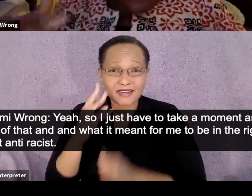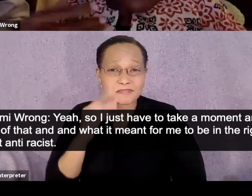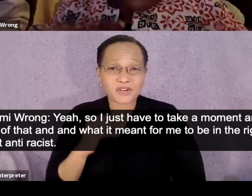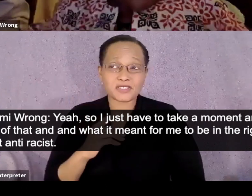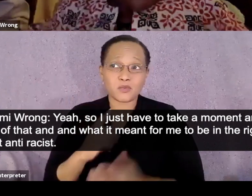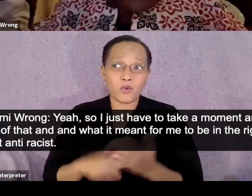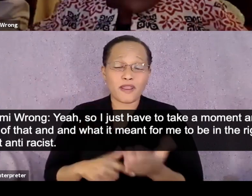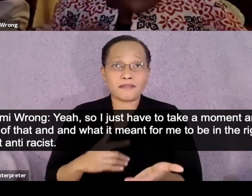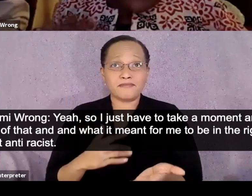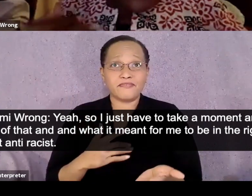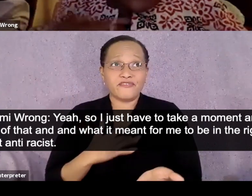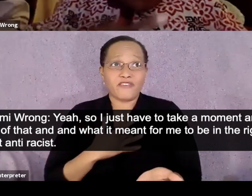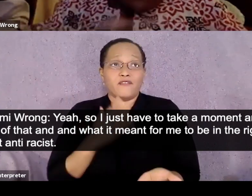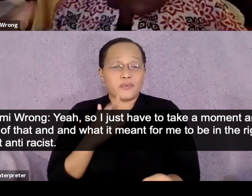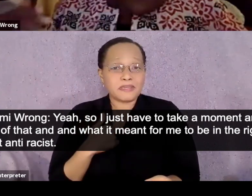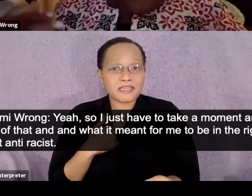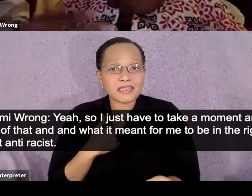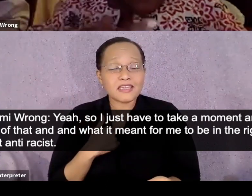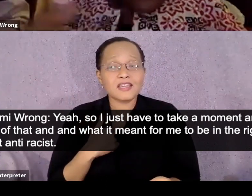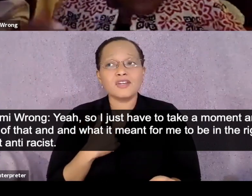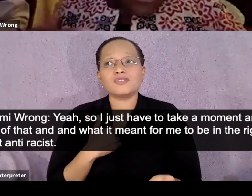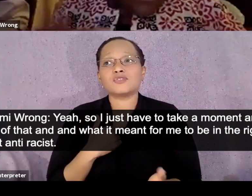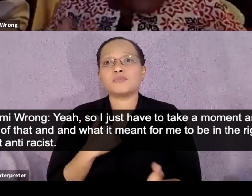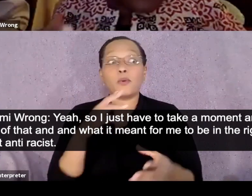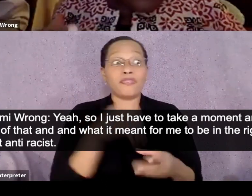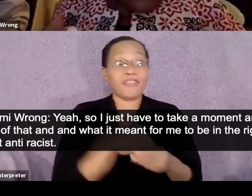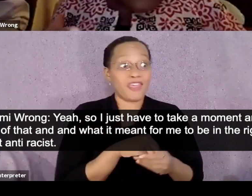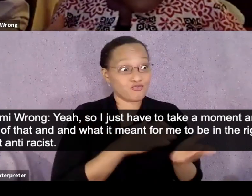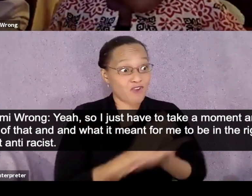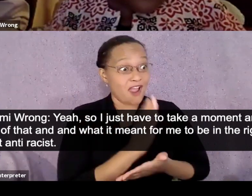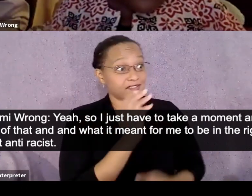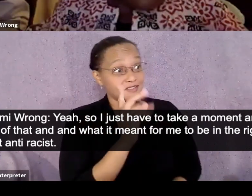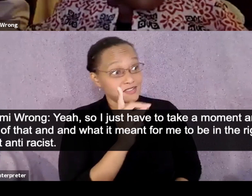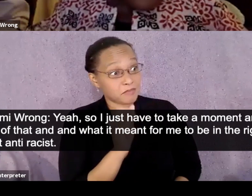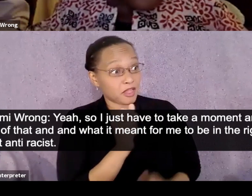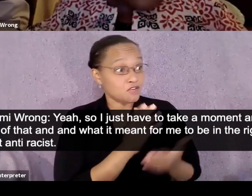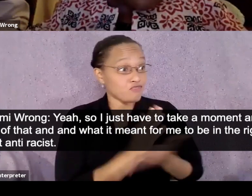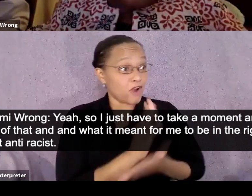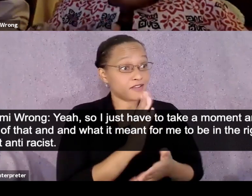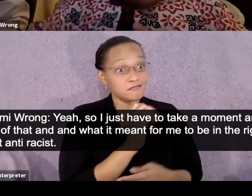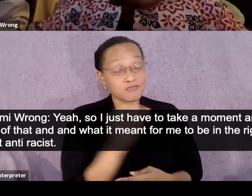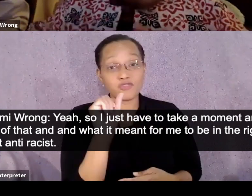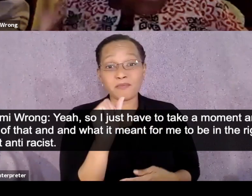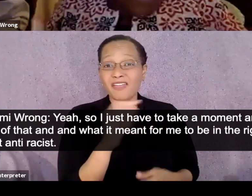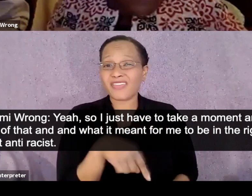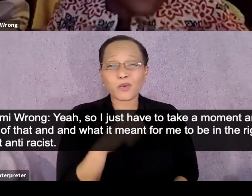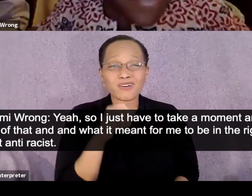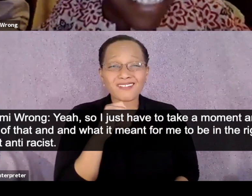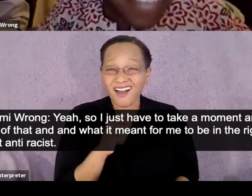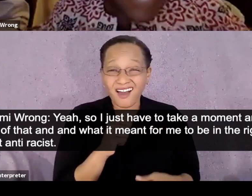me to be in a rights movement, a disability rights movement that was not